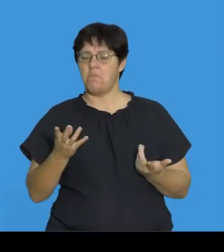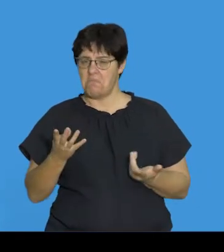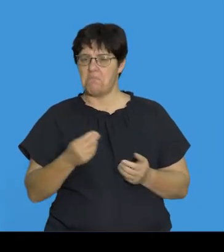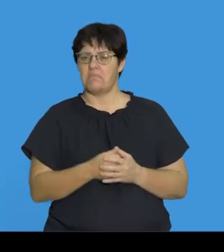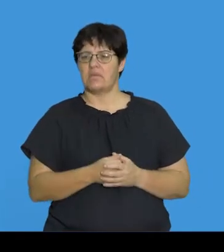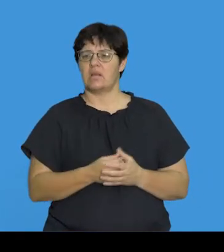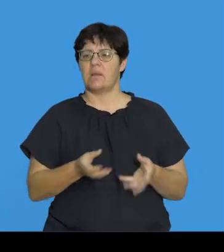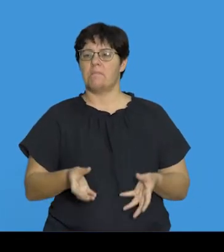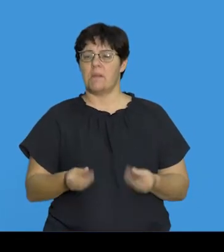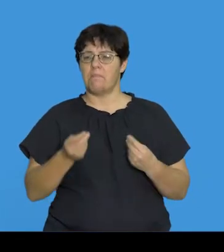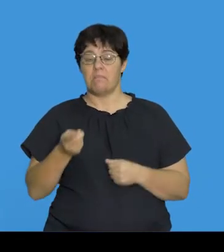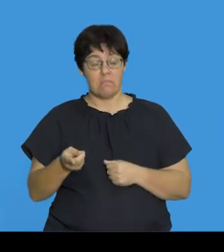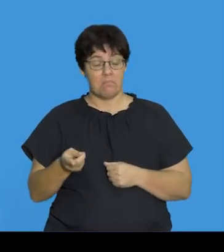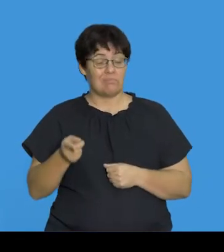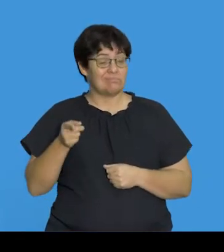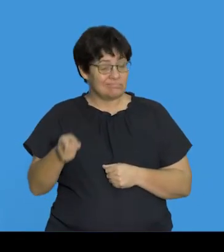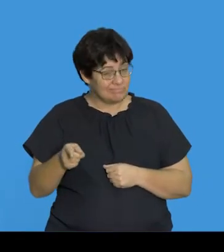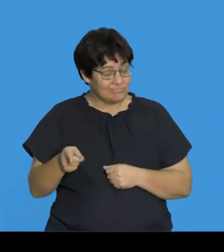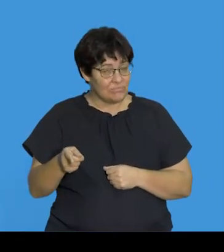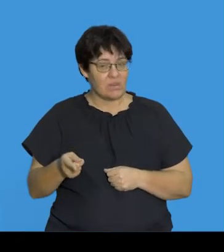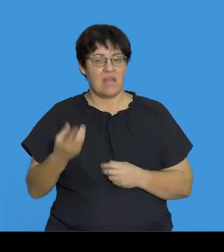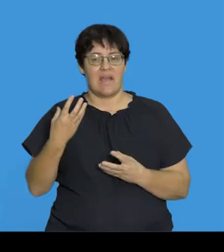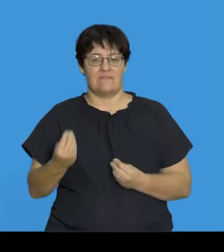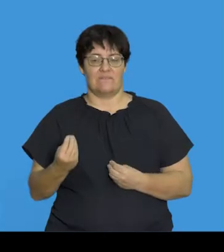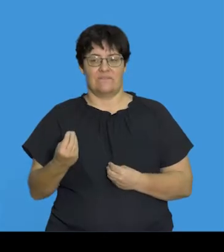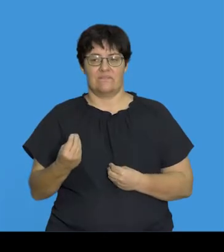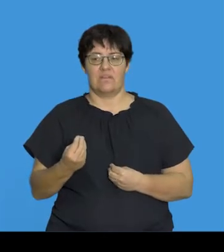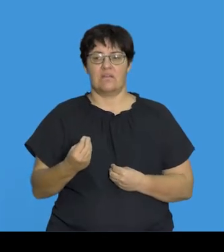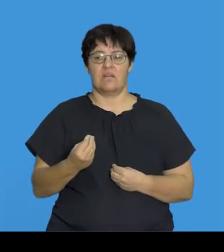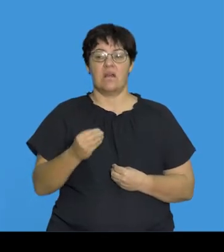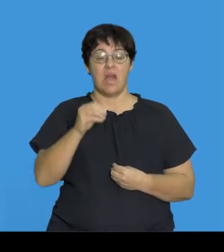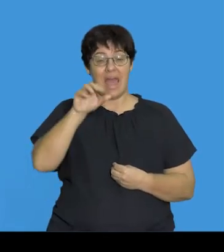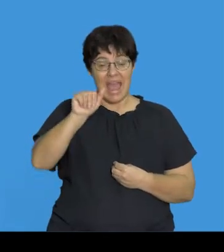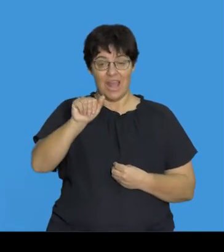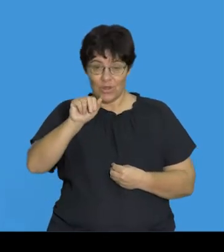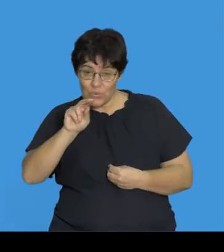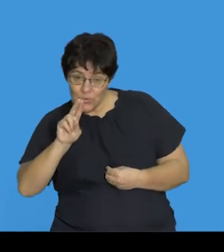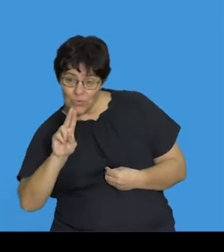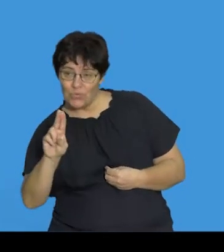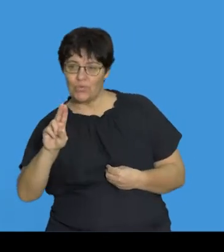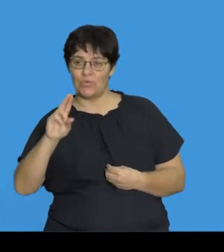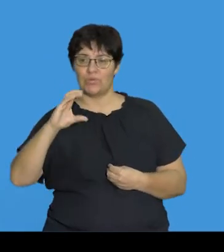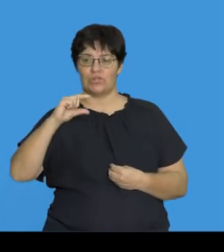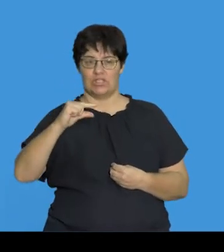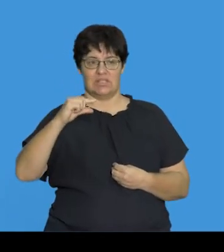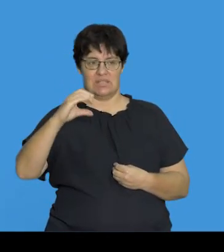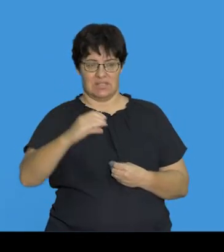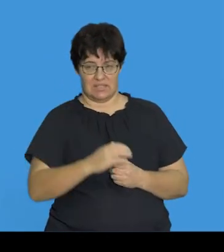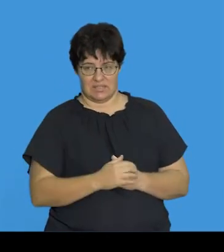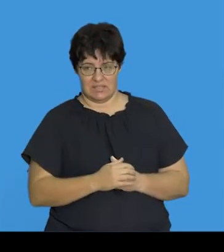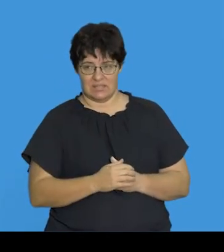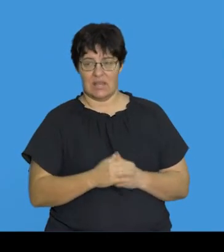4 nitrogenous bases, with the exception that we now have uracil, which replaces